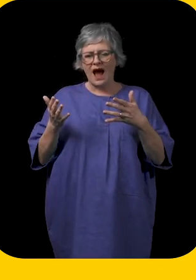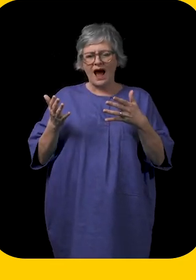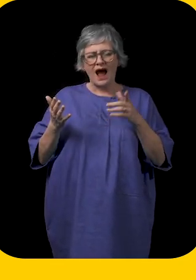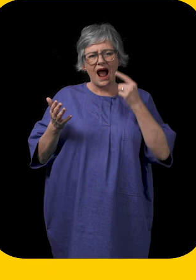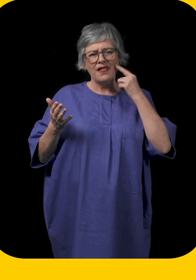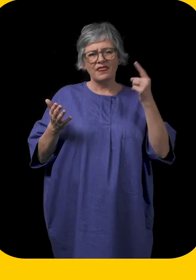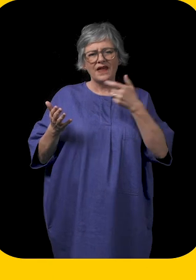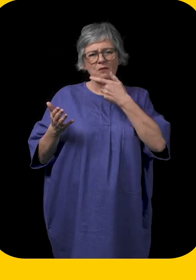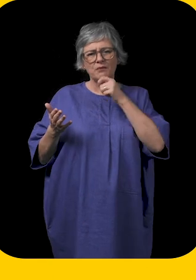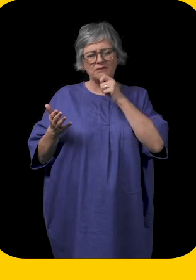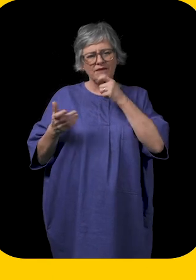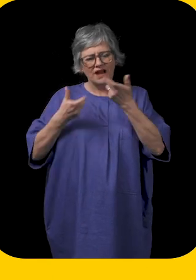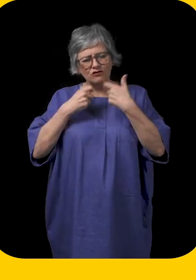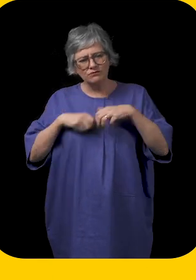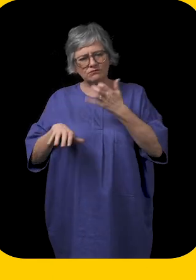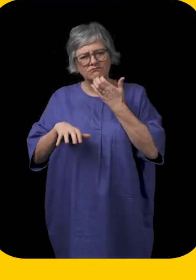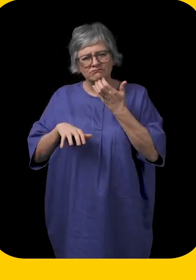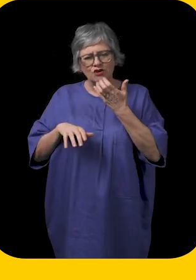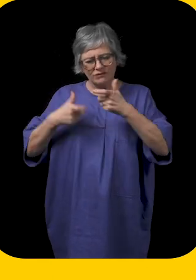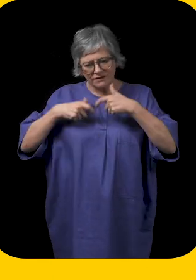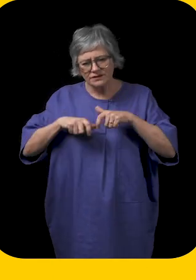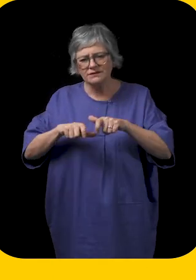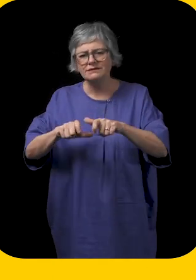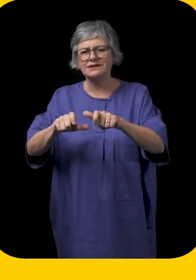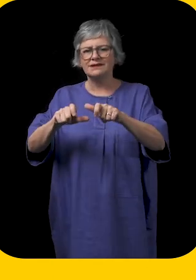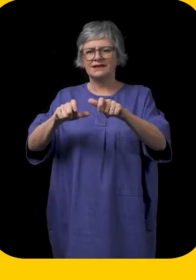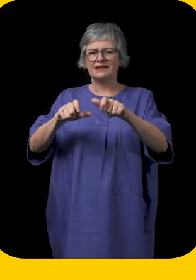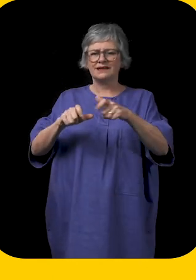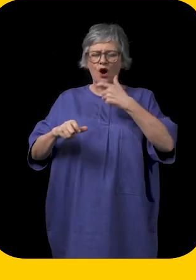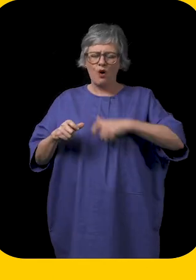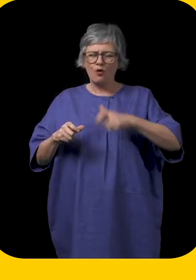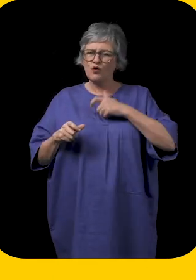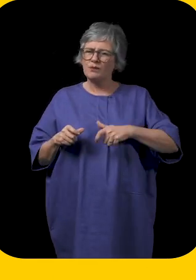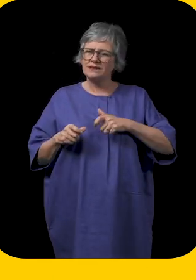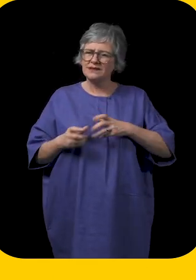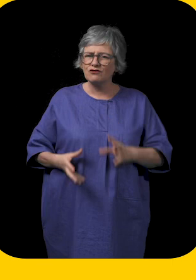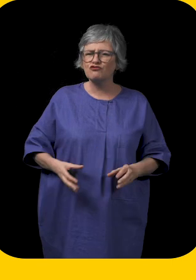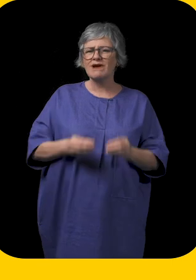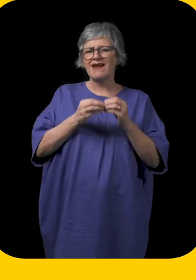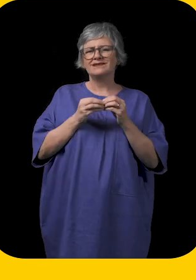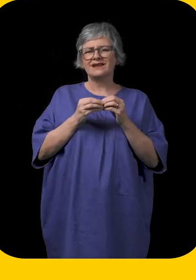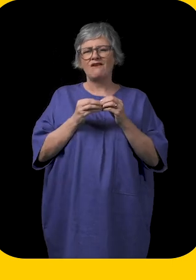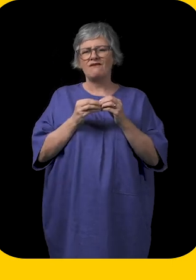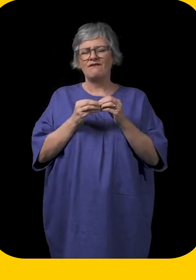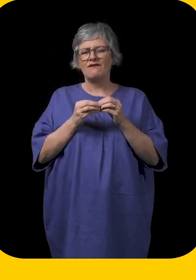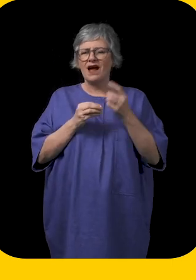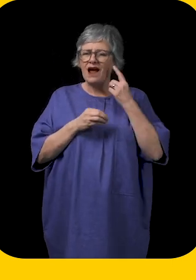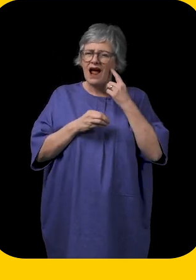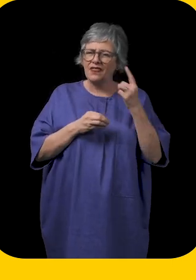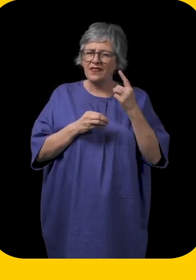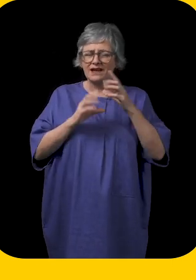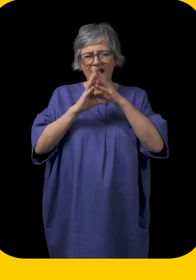I don't despair or anything. I think, I think people are very resilient. I think people are very, human beings